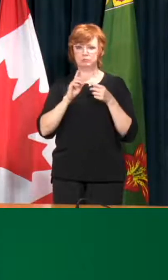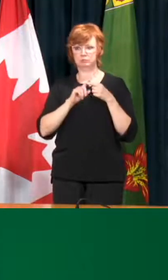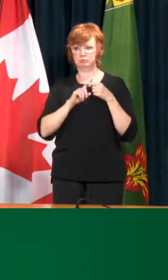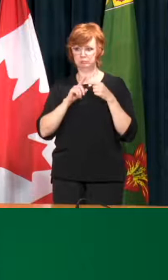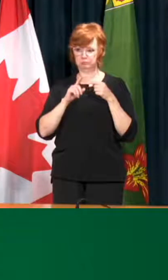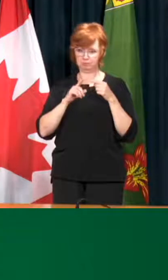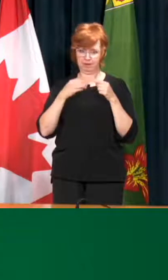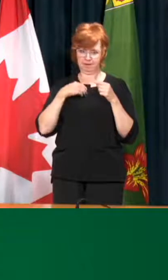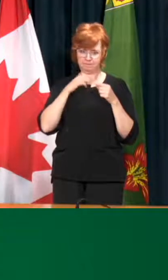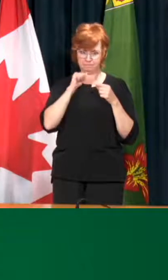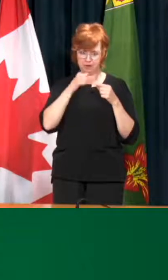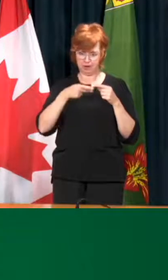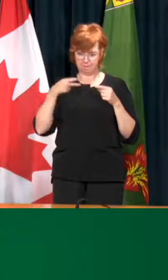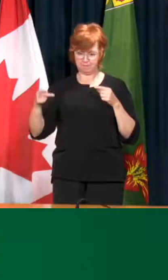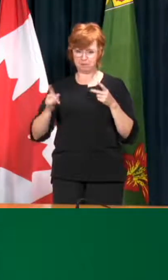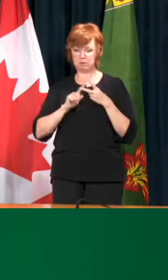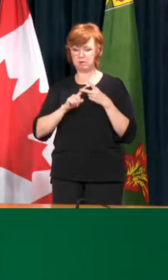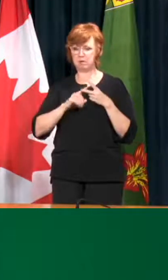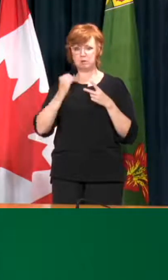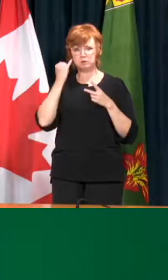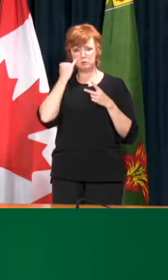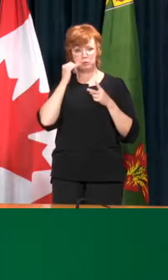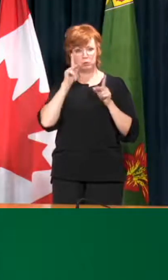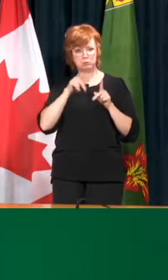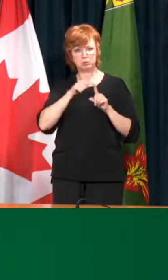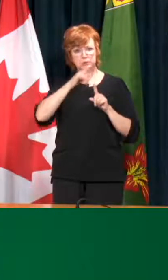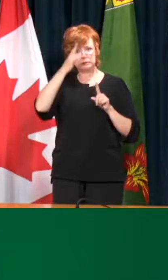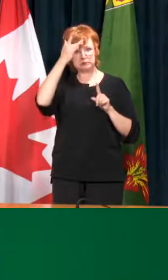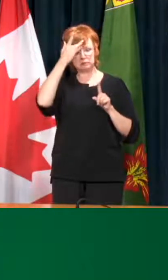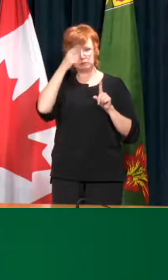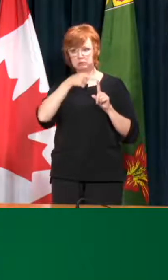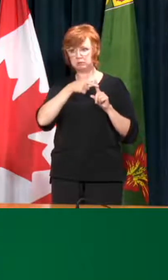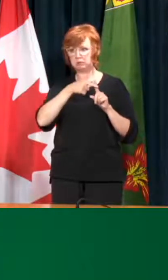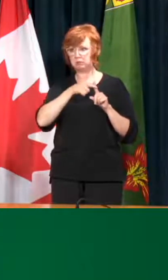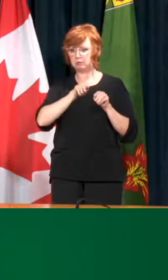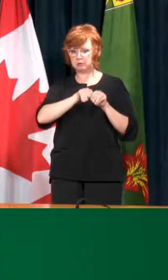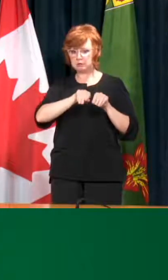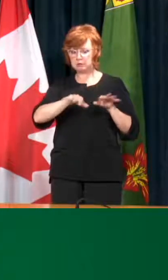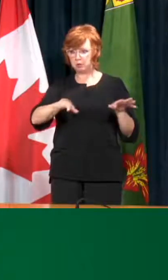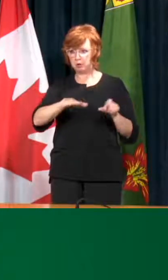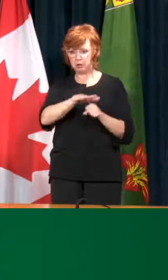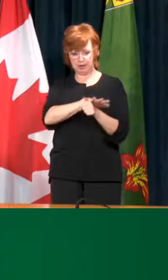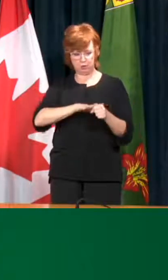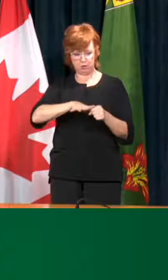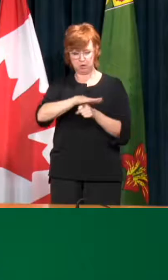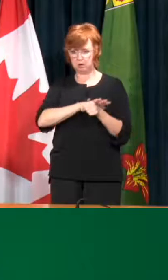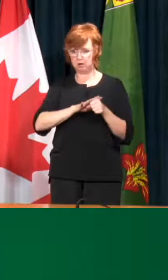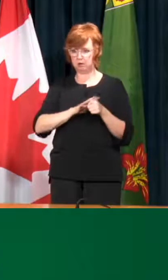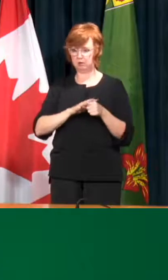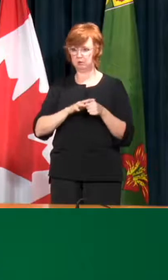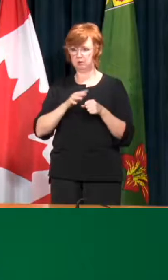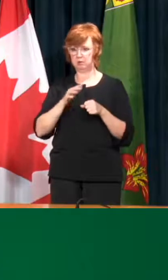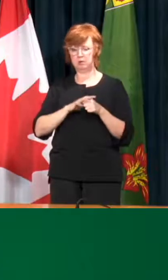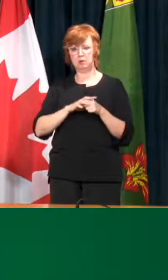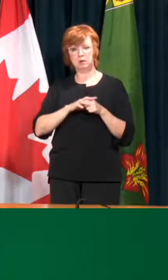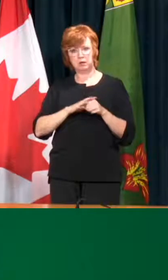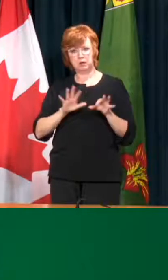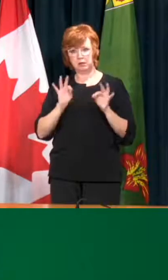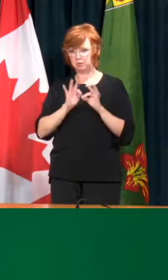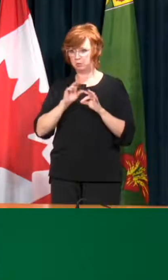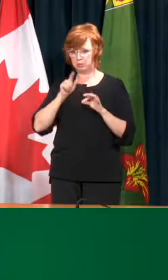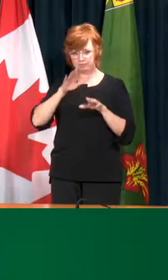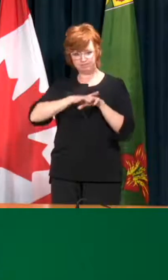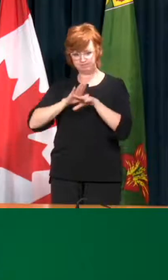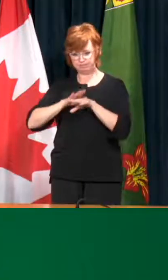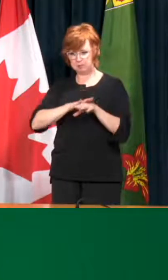if someone is symptomatic and at an event, how can we quickly let others know? And letting the whole entire group of